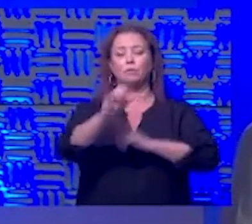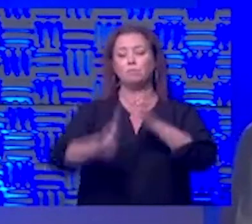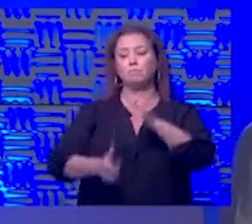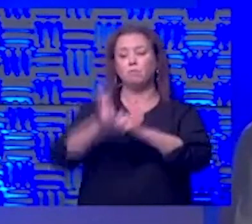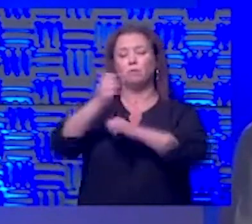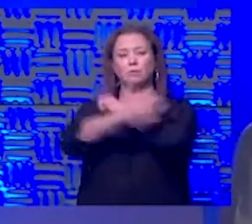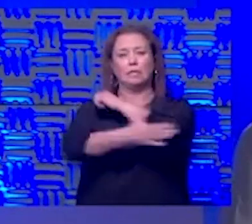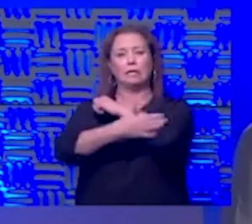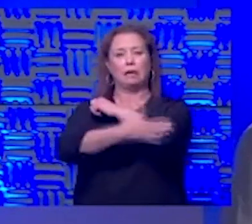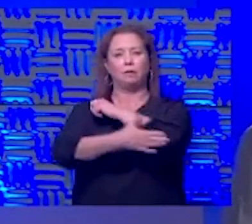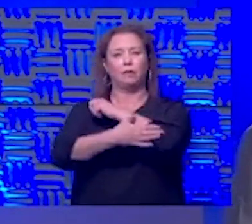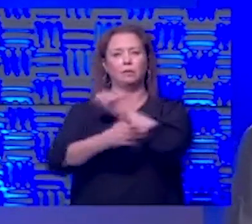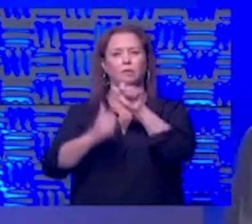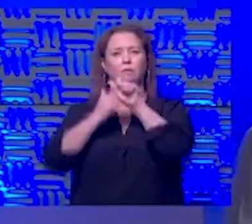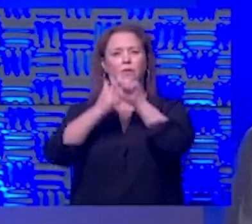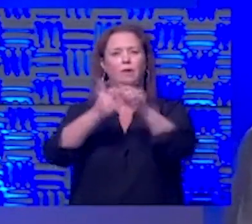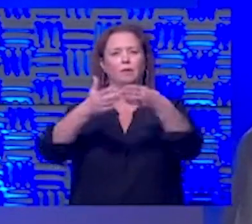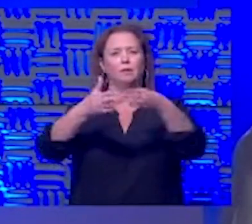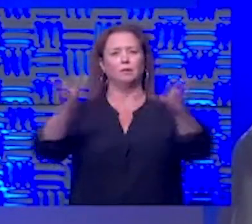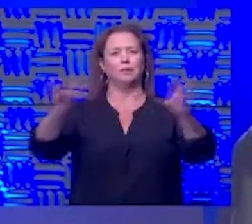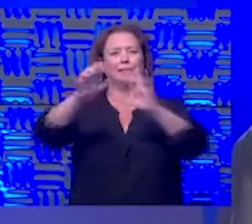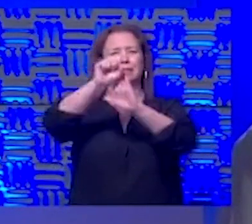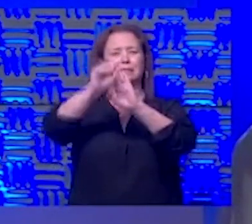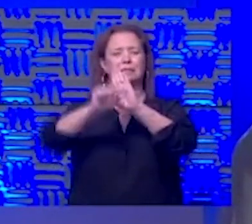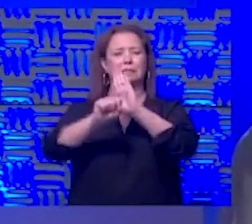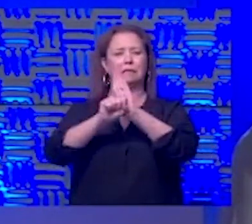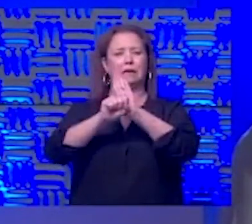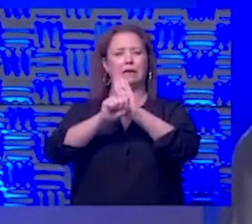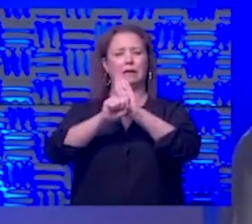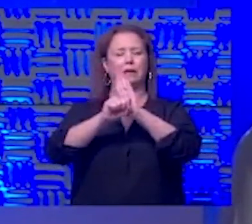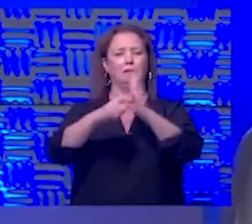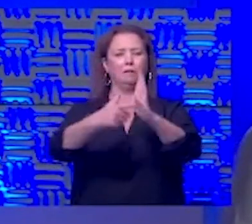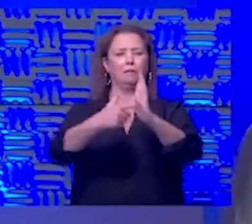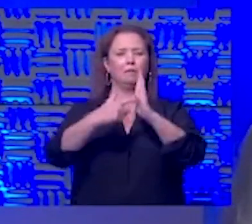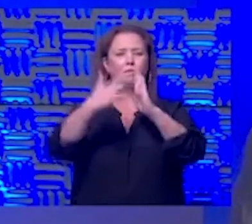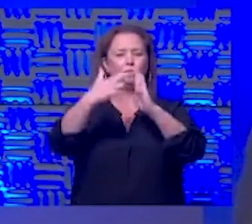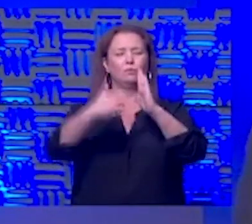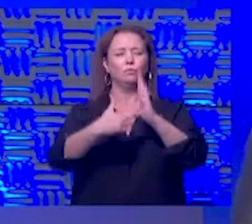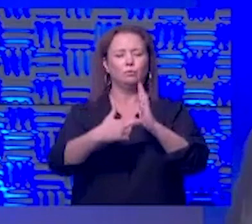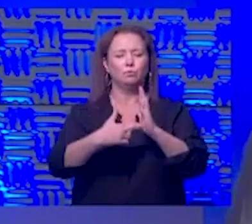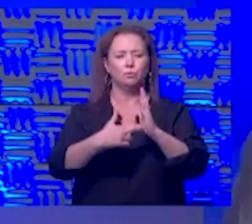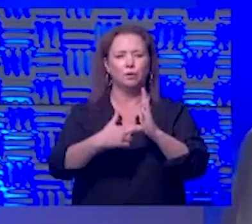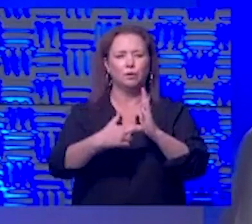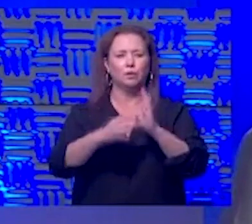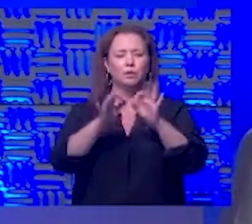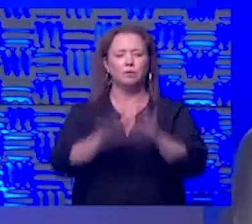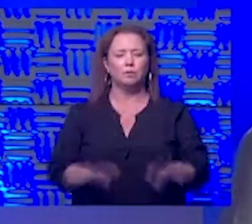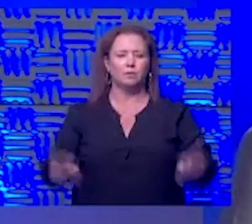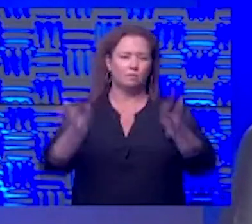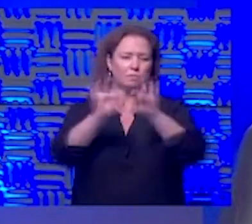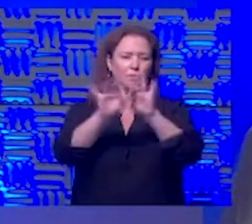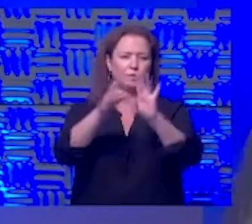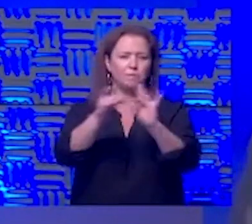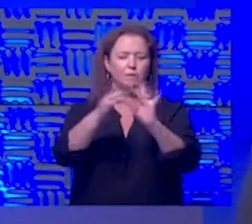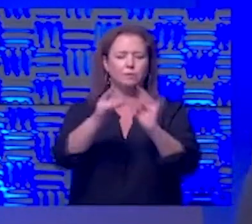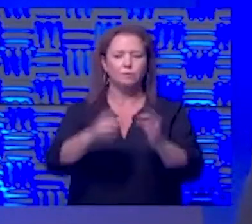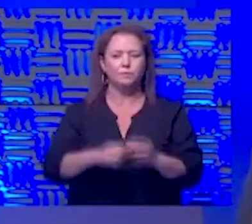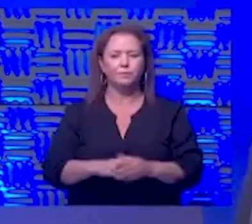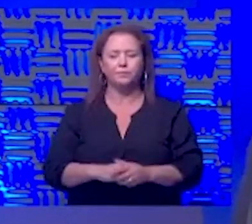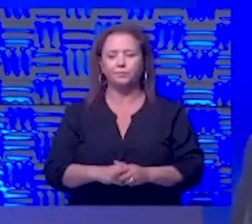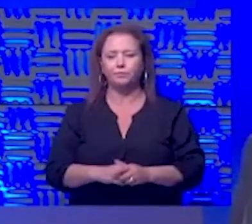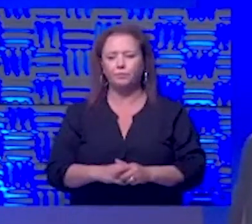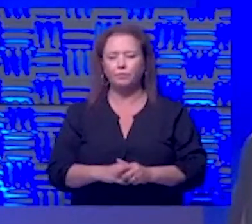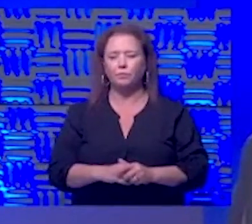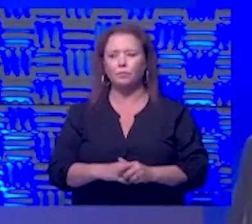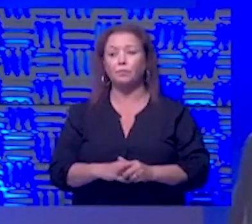most counties will probably go along with the overall state mandates for that. So that's important to note. If